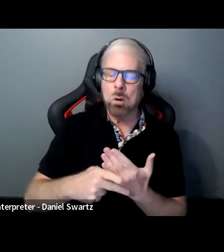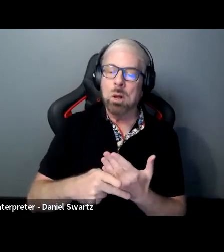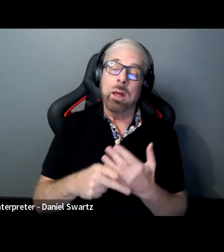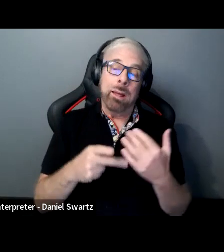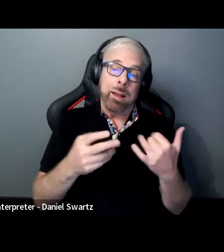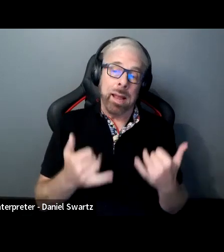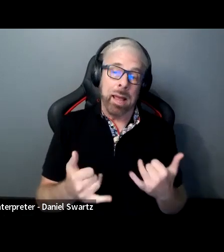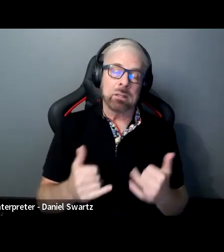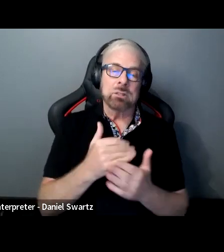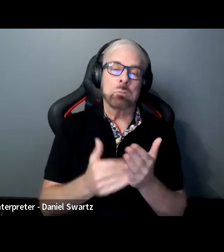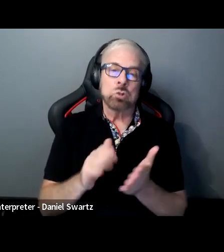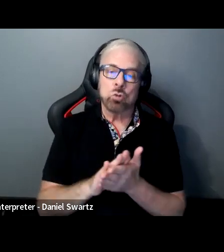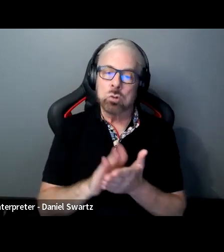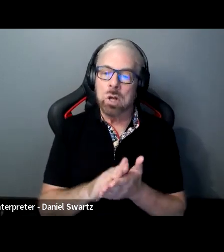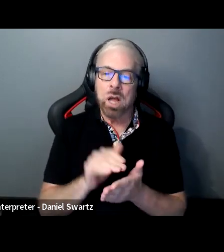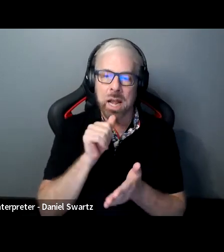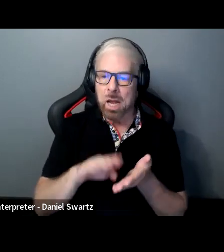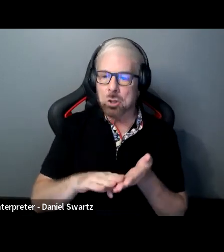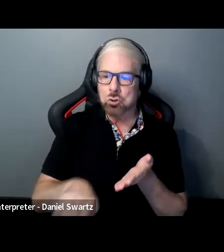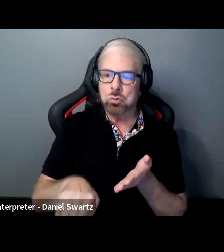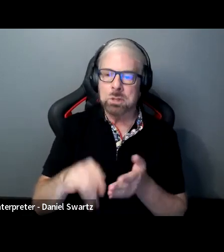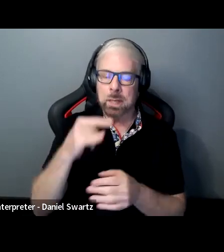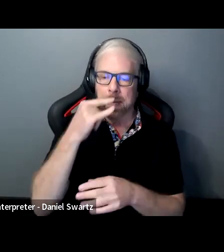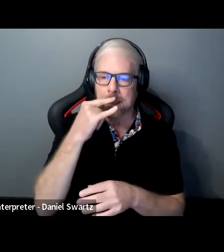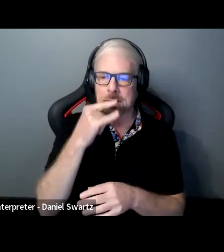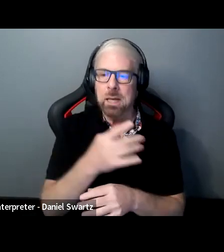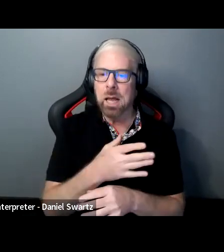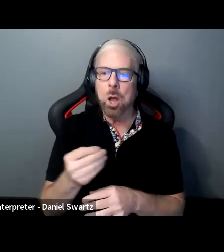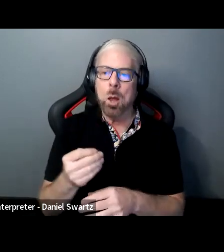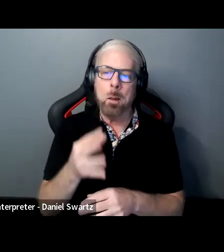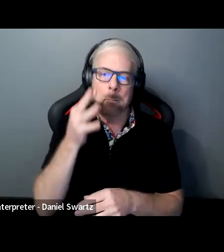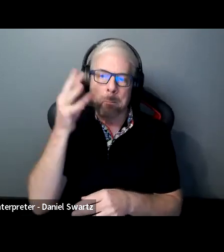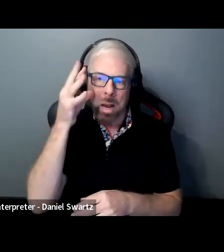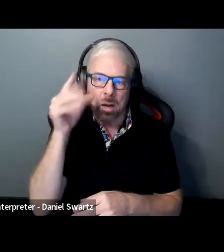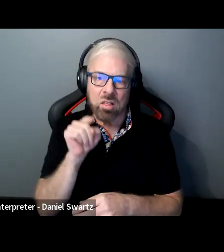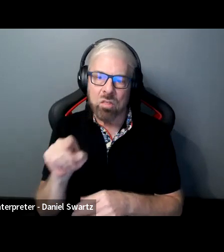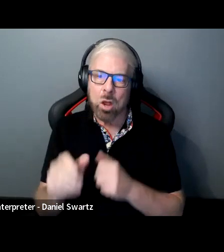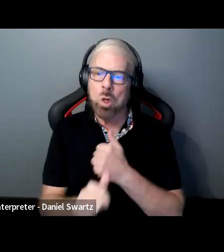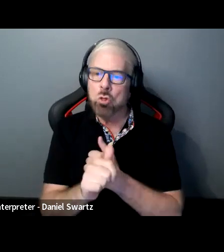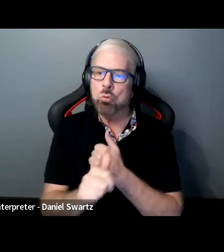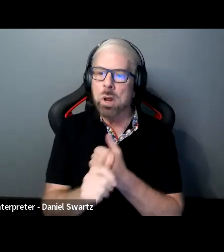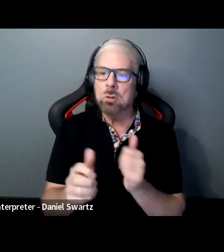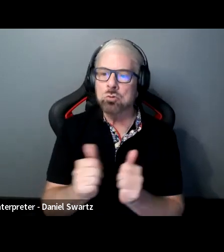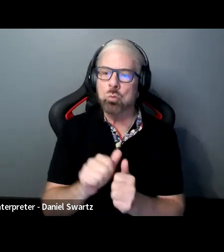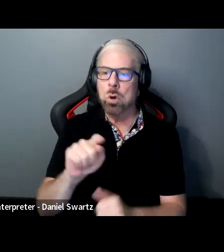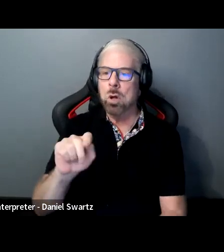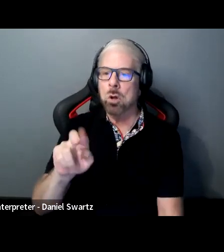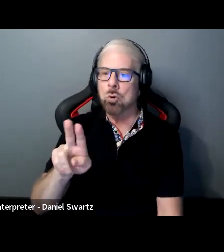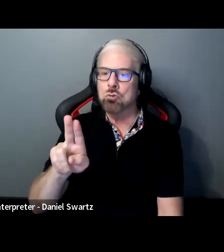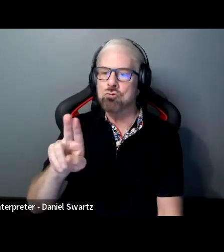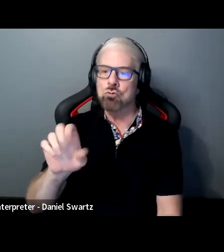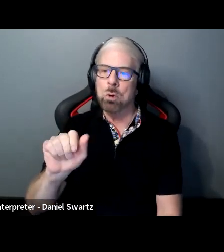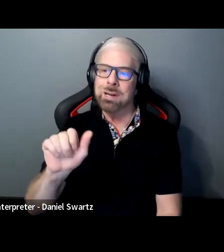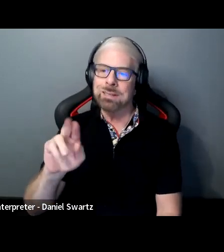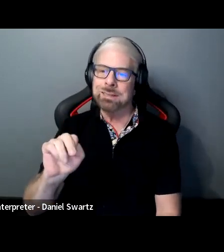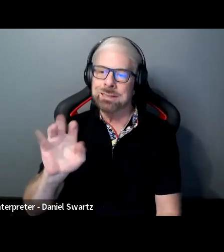now, there are some schools that are not excusing kids, and parents are being threatened with truancy. I learned that if